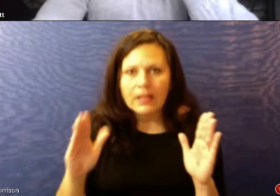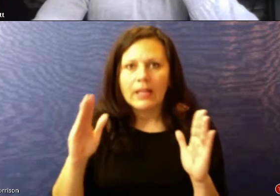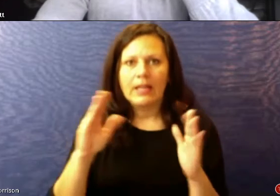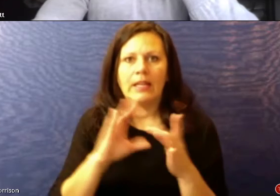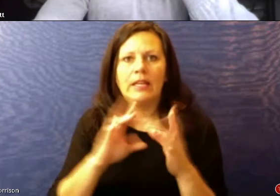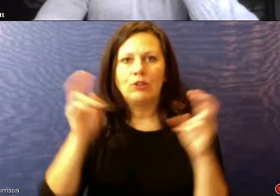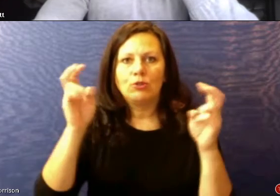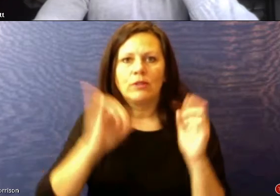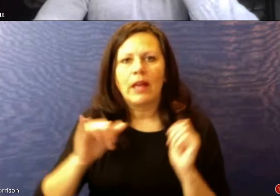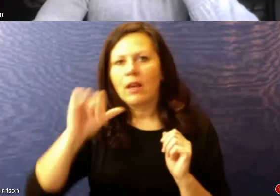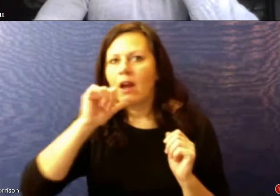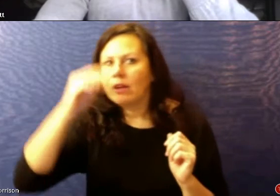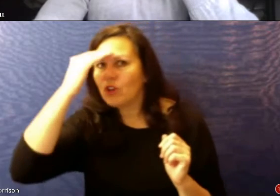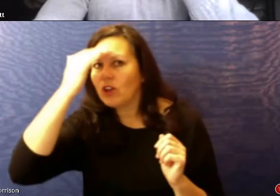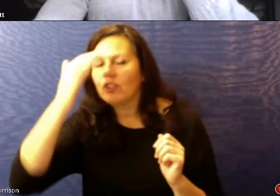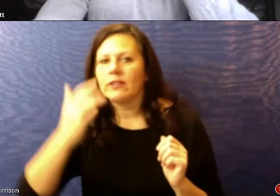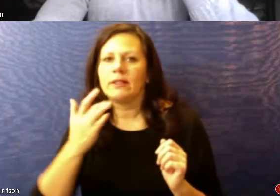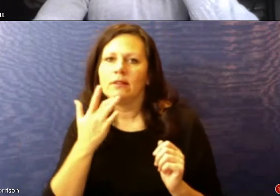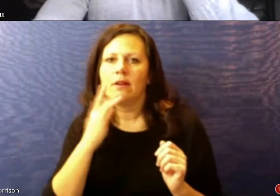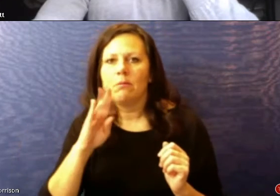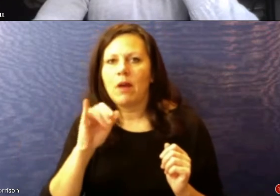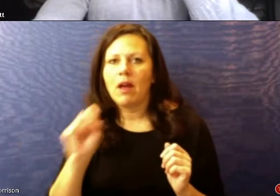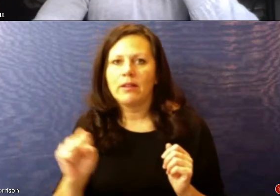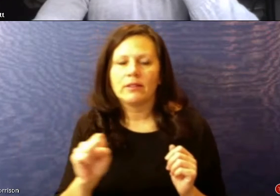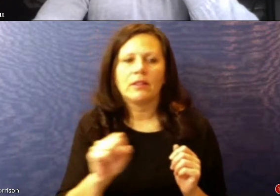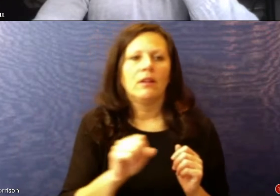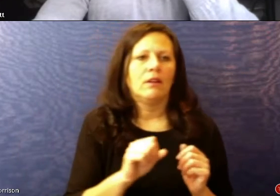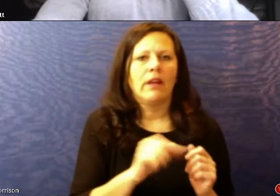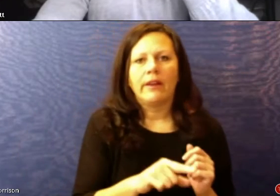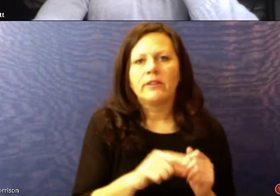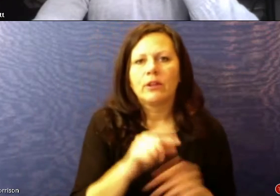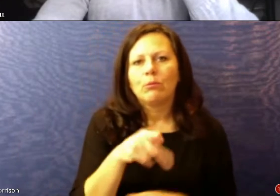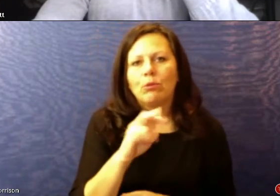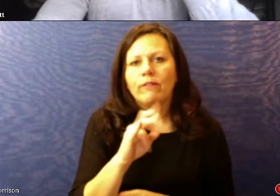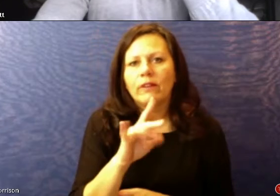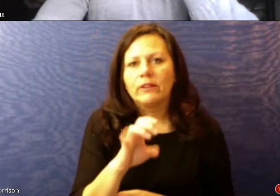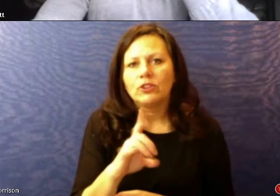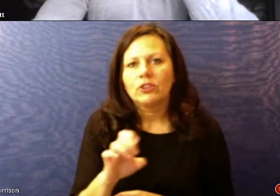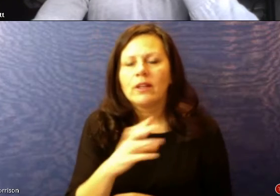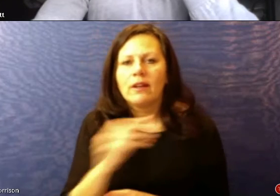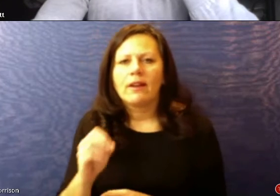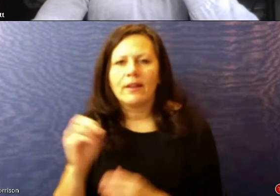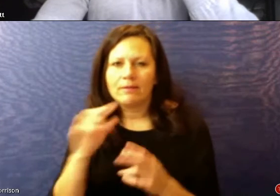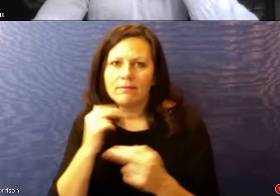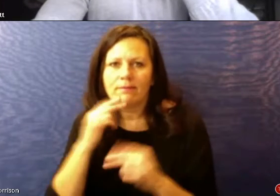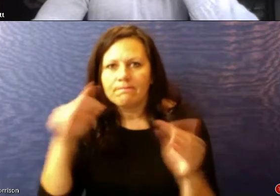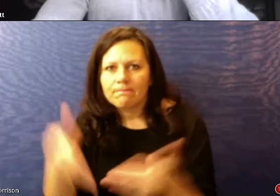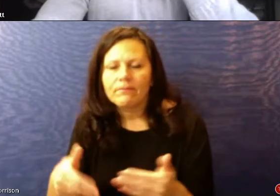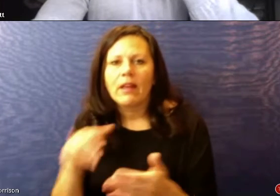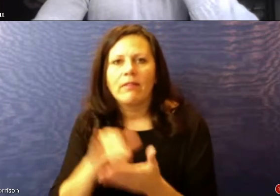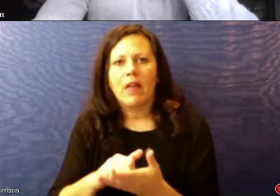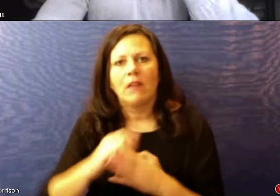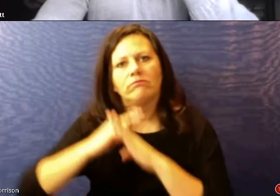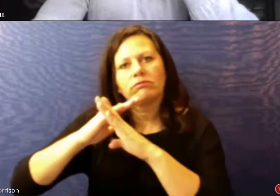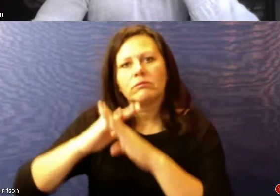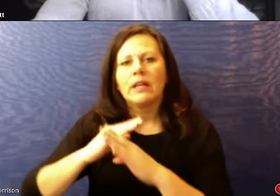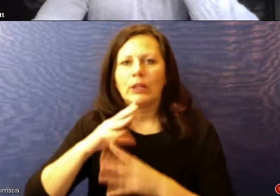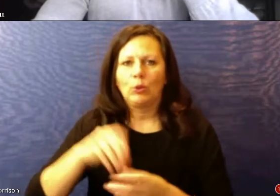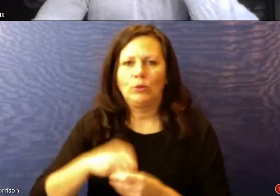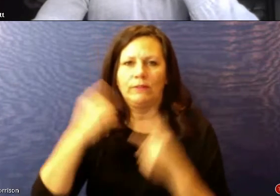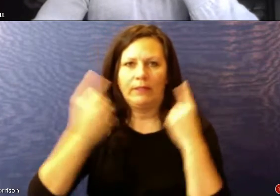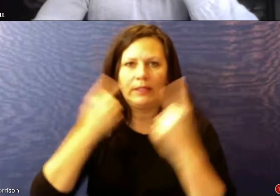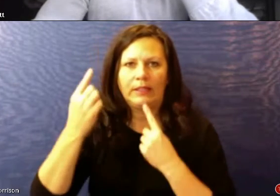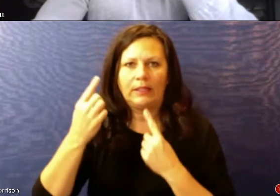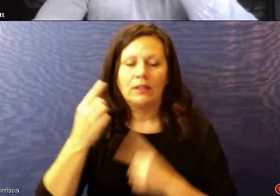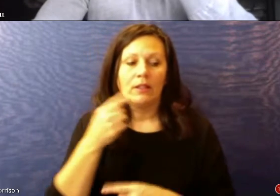privilege, microaggressions, and things that get in the way of inclusive thinking. So we have launched that at our league. We